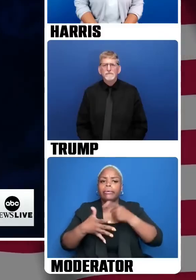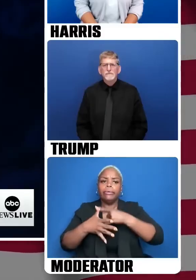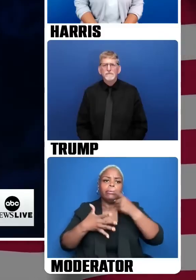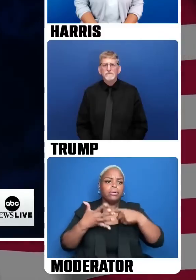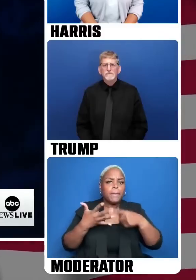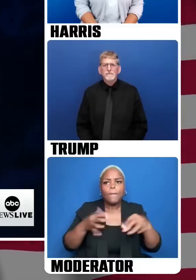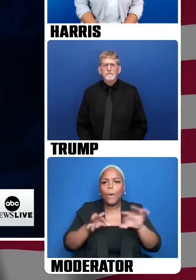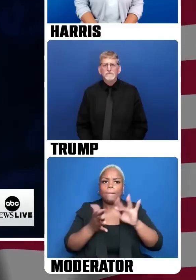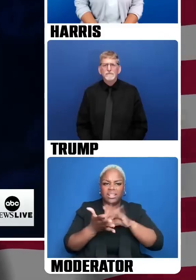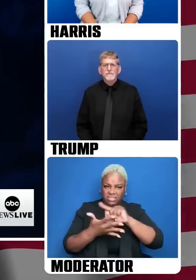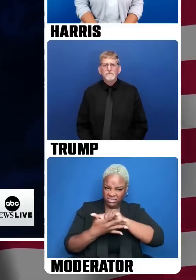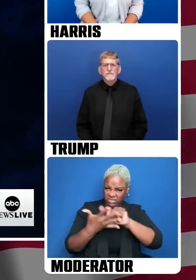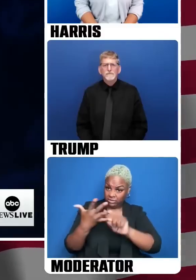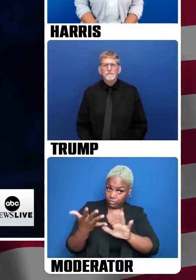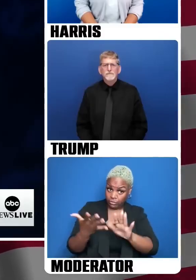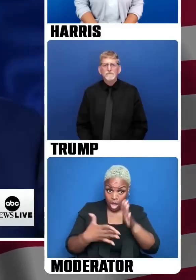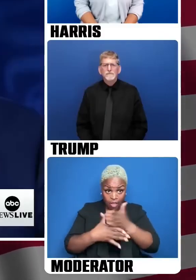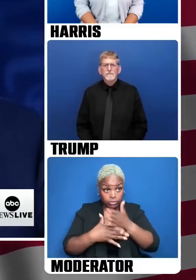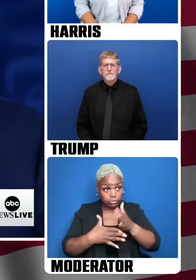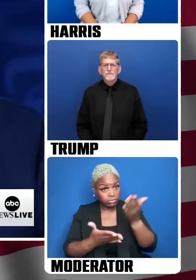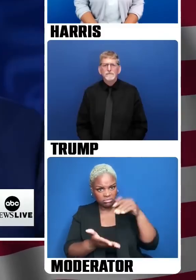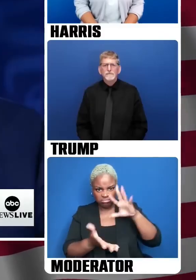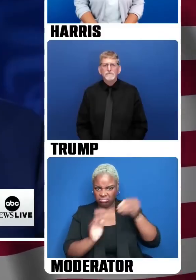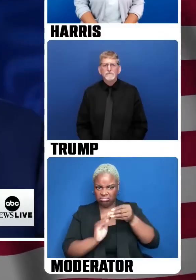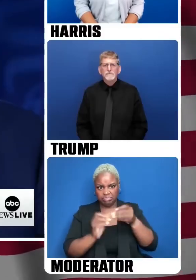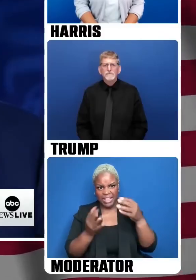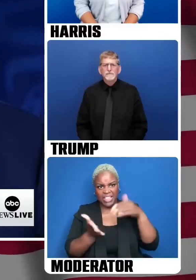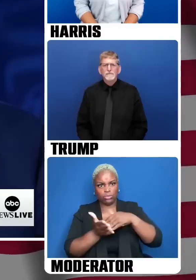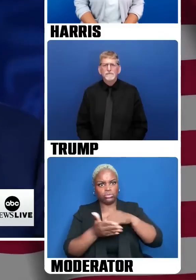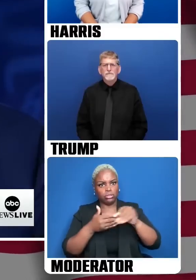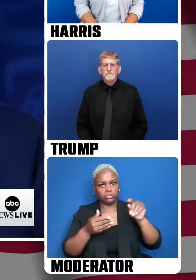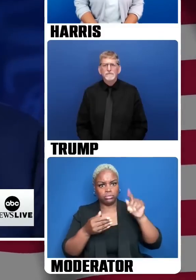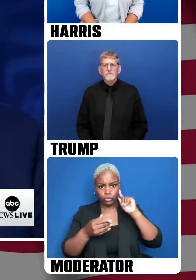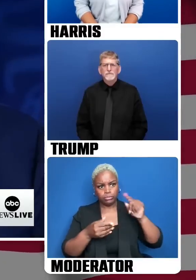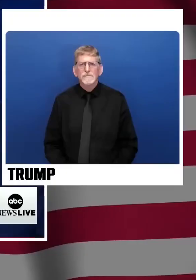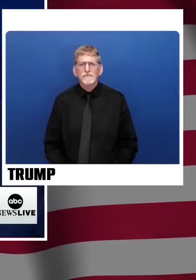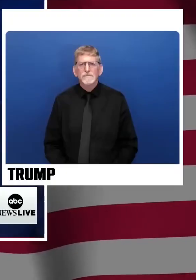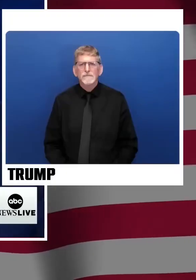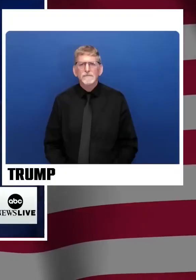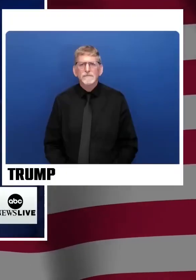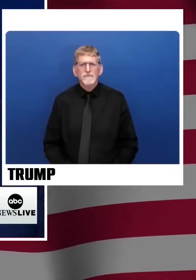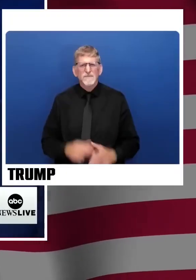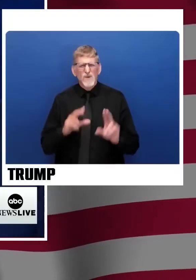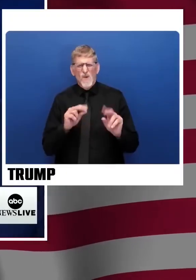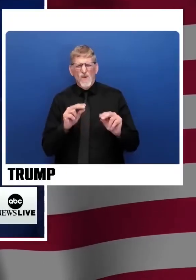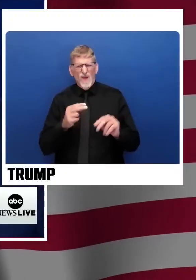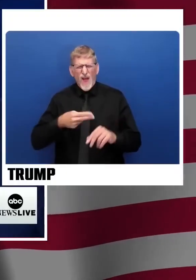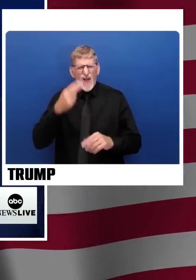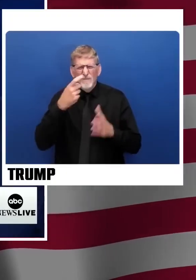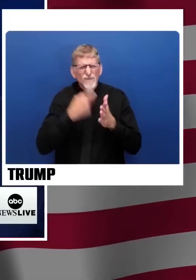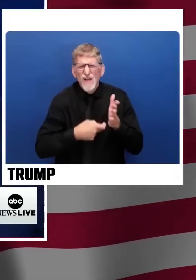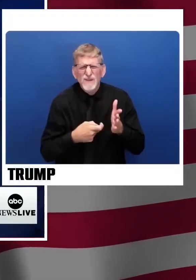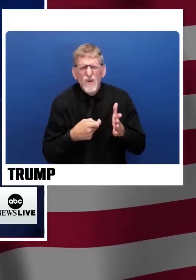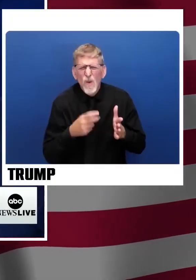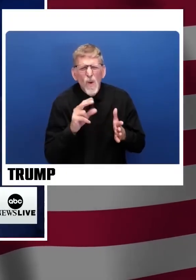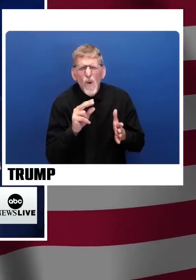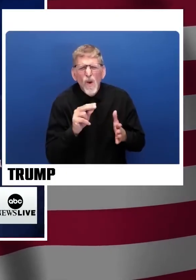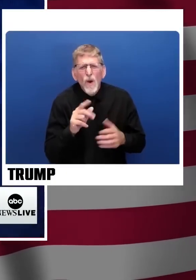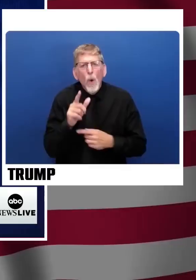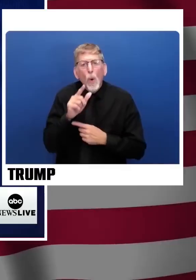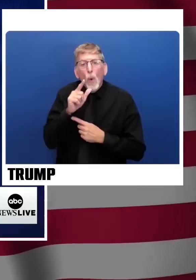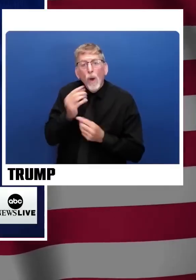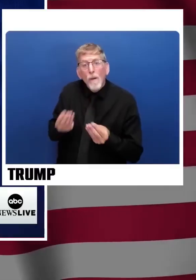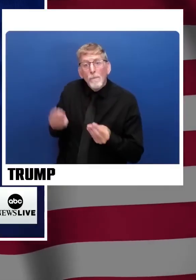Do you believe Americans can afford higher prices because of tariffs? They're not going to have higher prices. What's going to have and who's going to have higher prices is